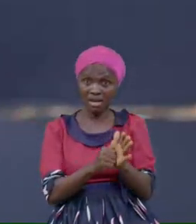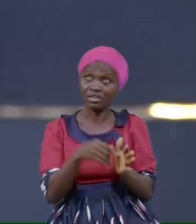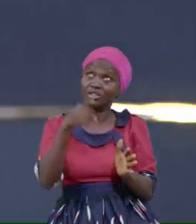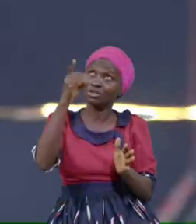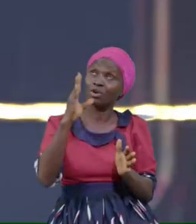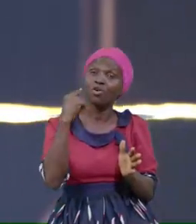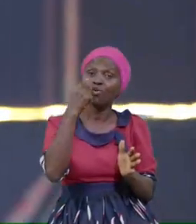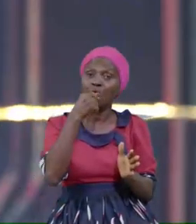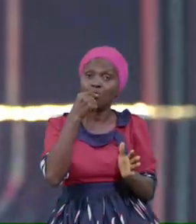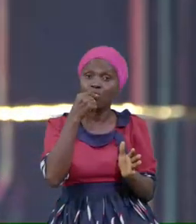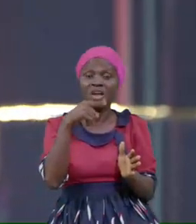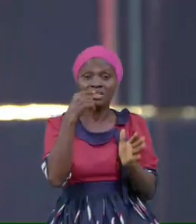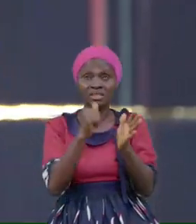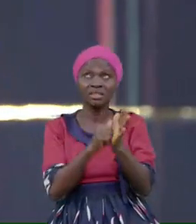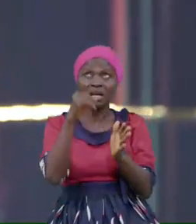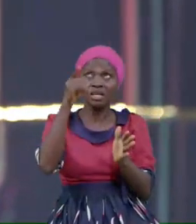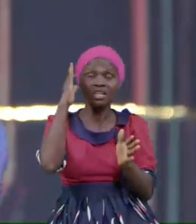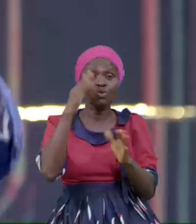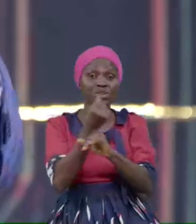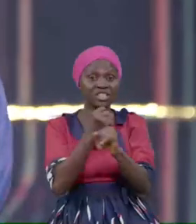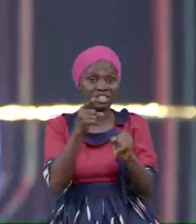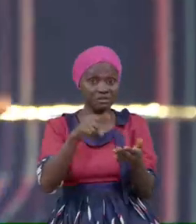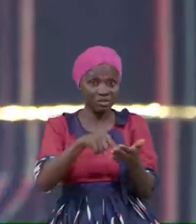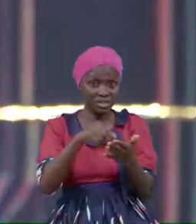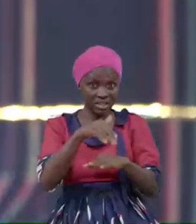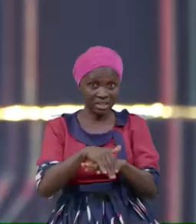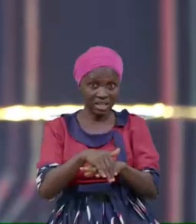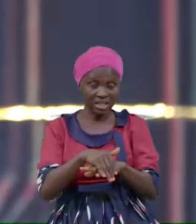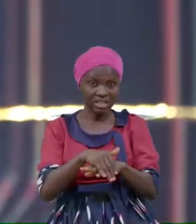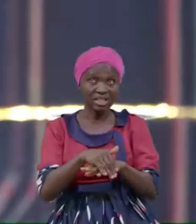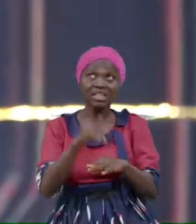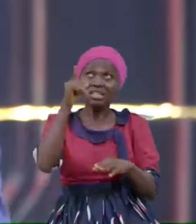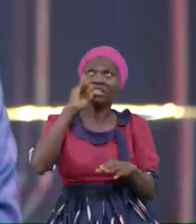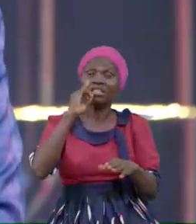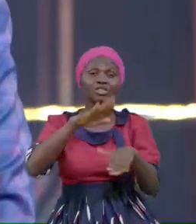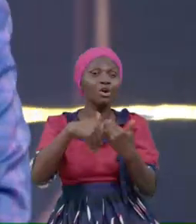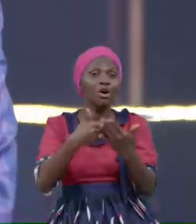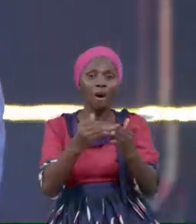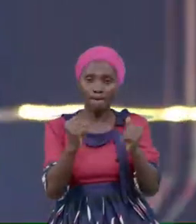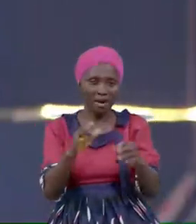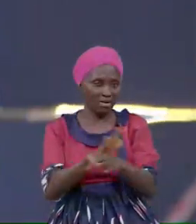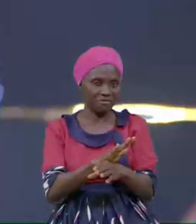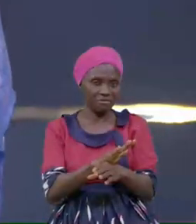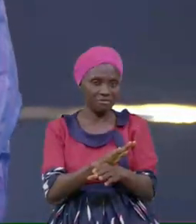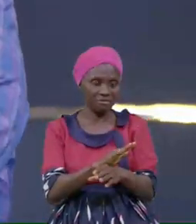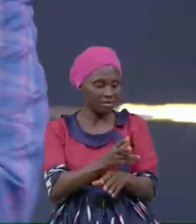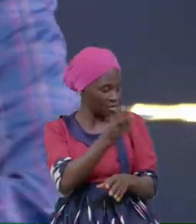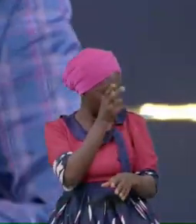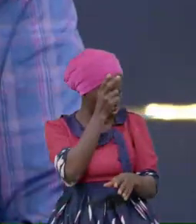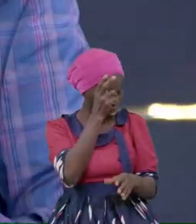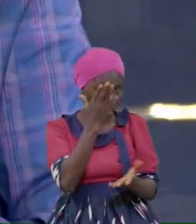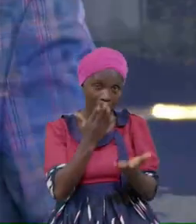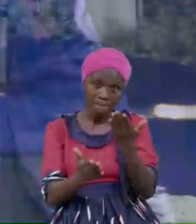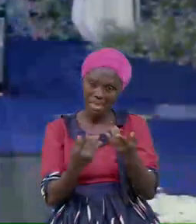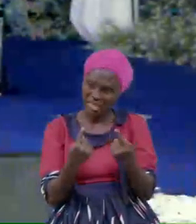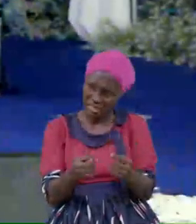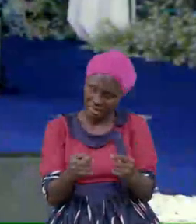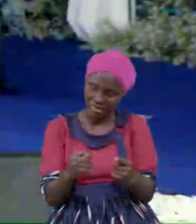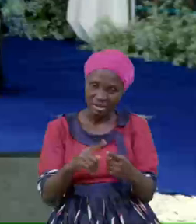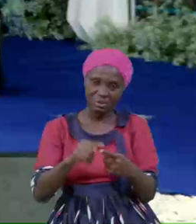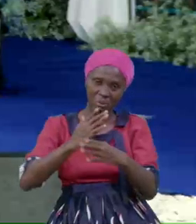will save you tonight, is almighty. Satan may try to block the way.